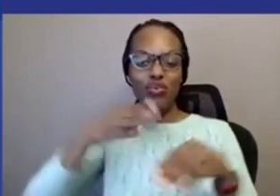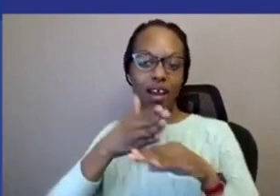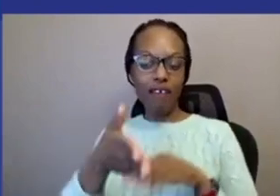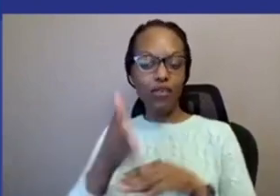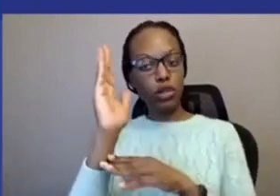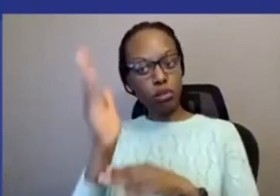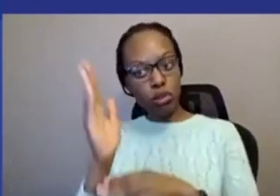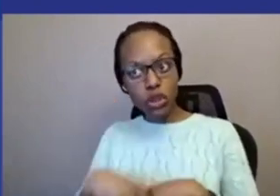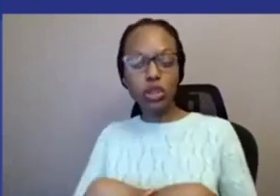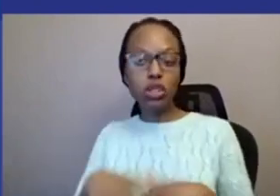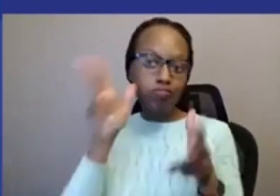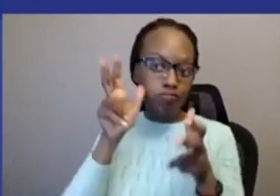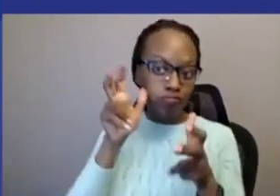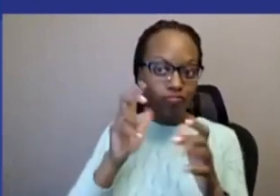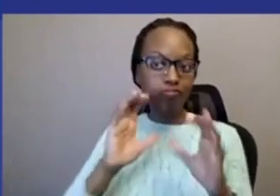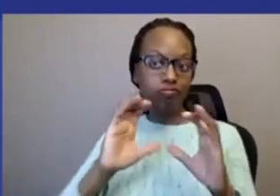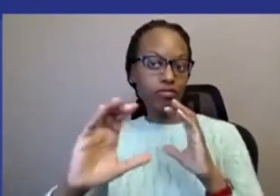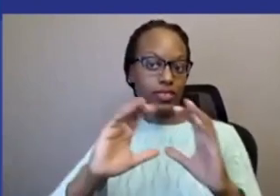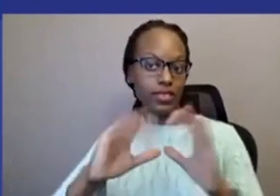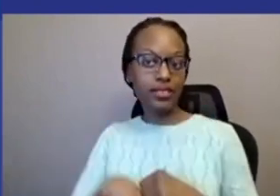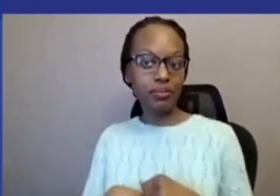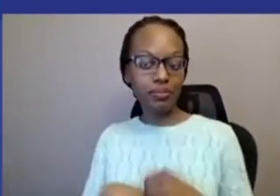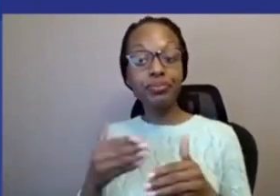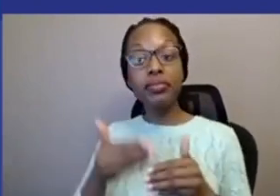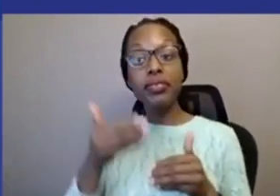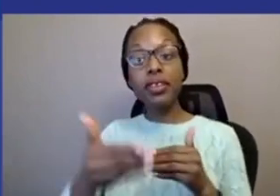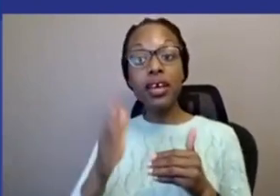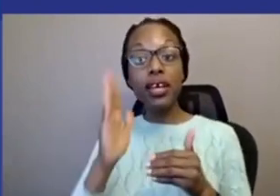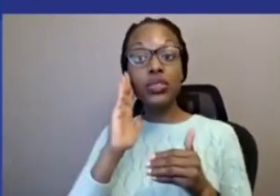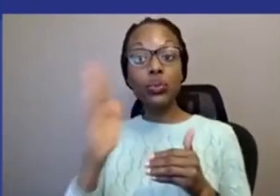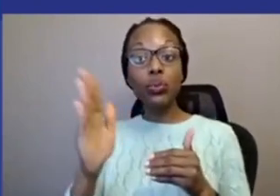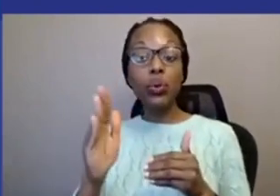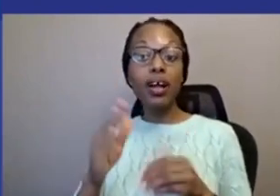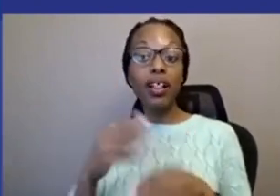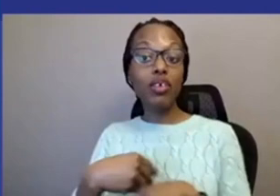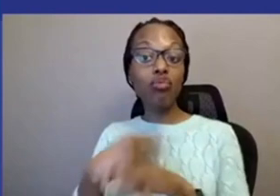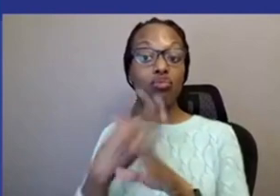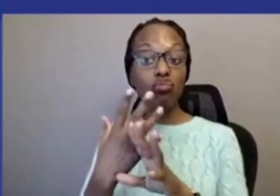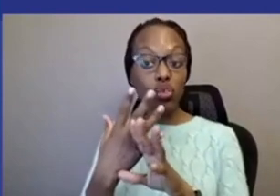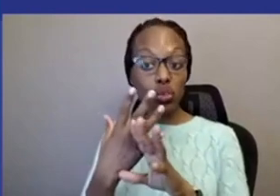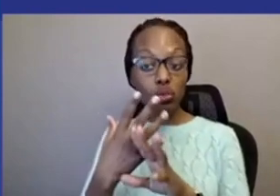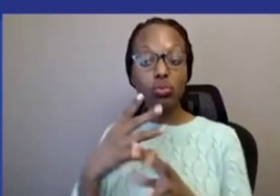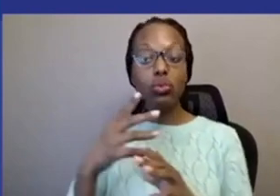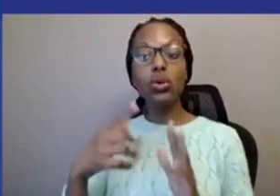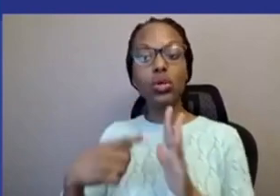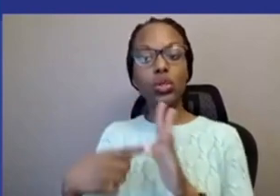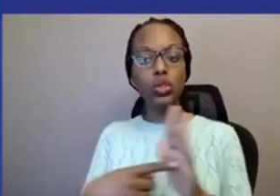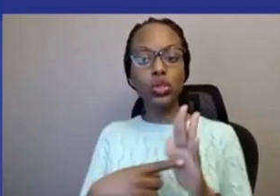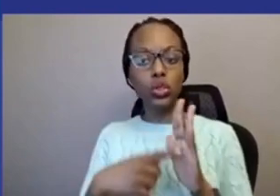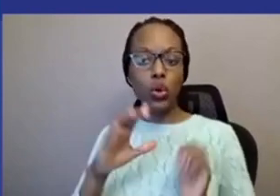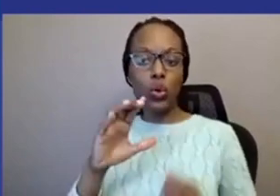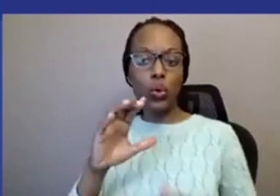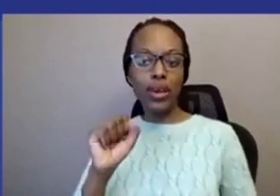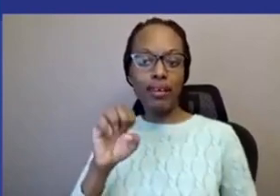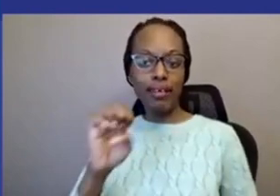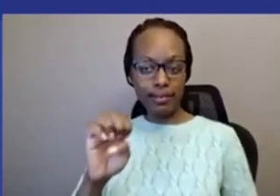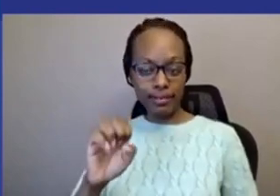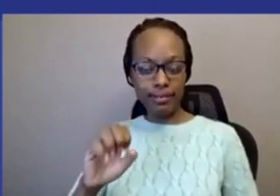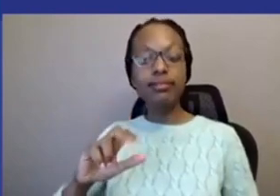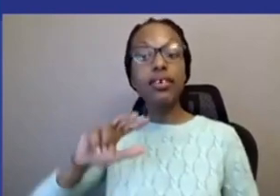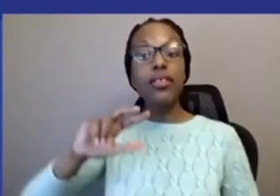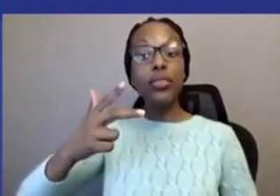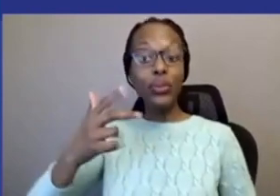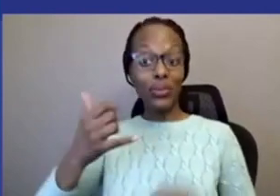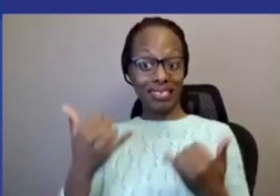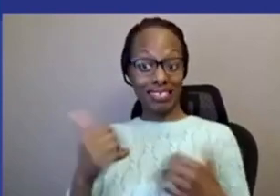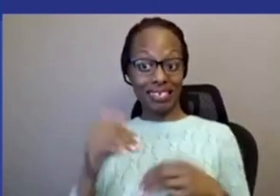followed by our virtual expo showcase, where exhibitors will go live from booths with info sessions and more. Third, tonight's programming